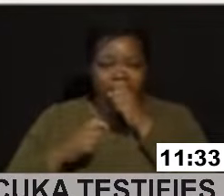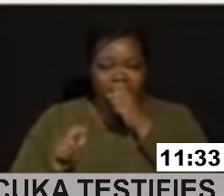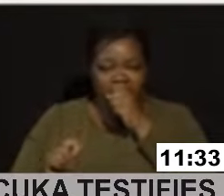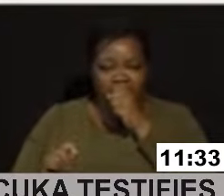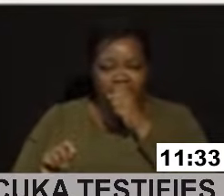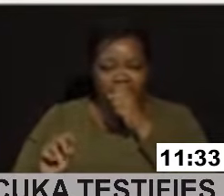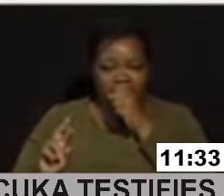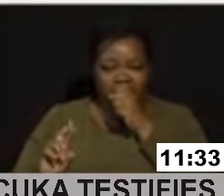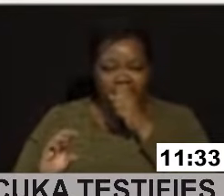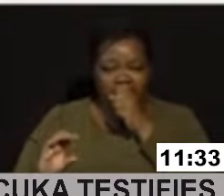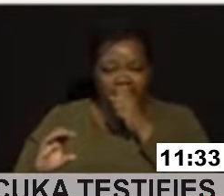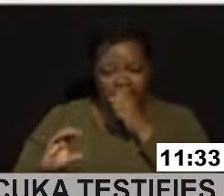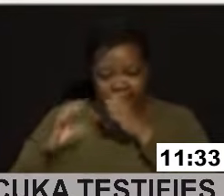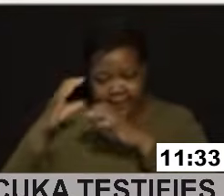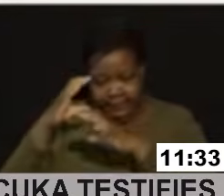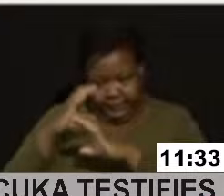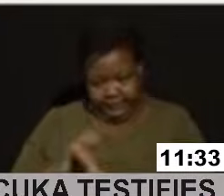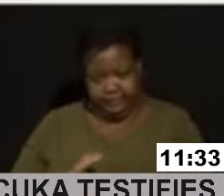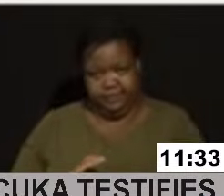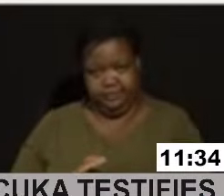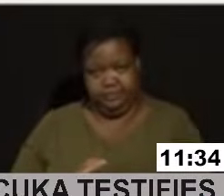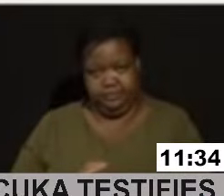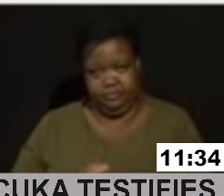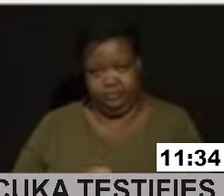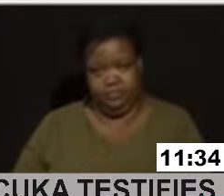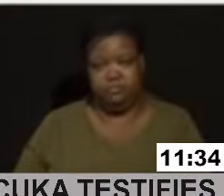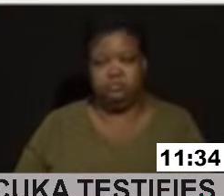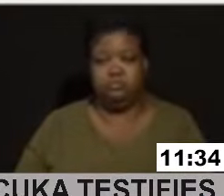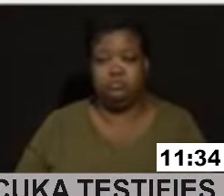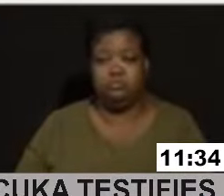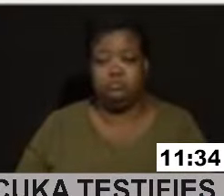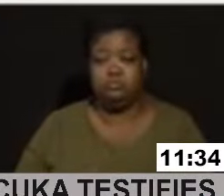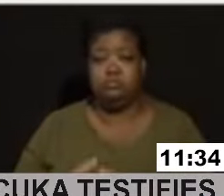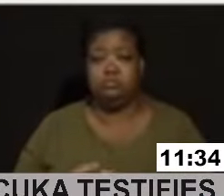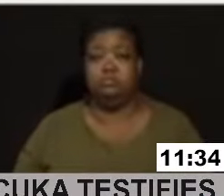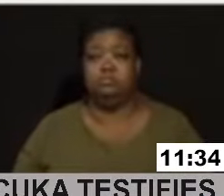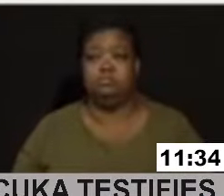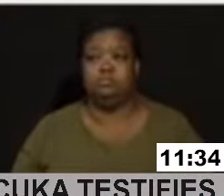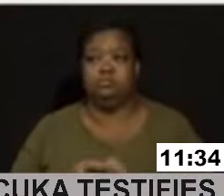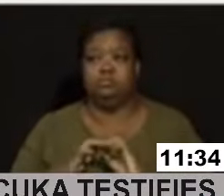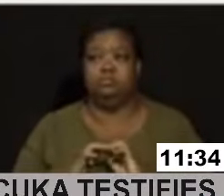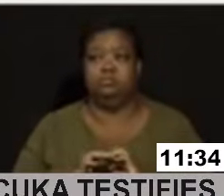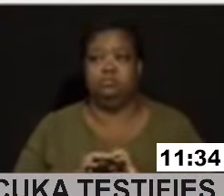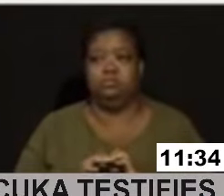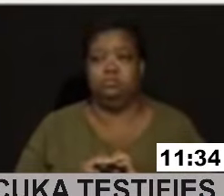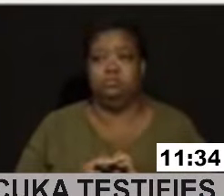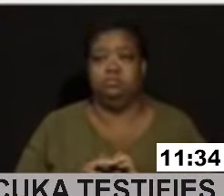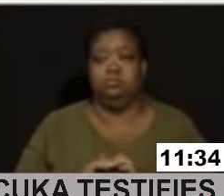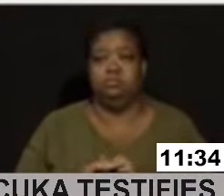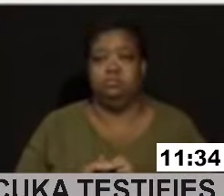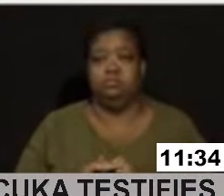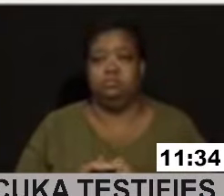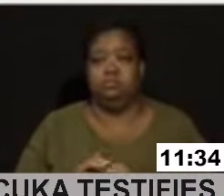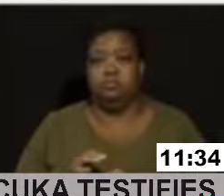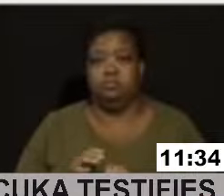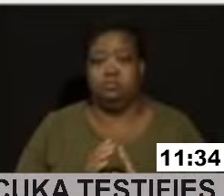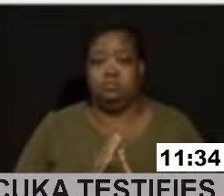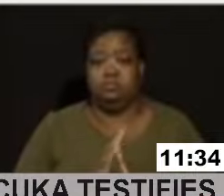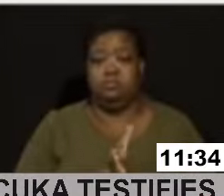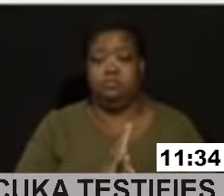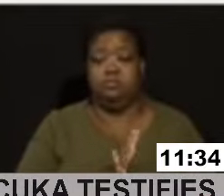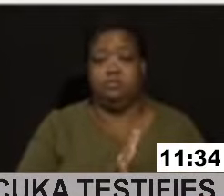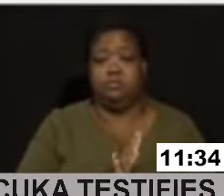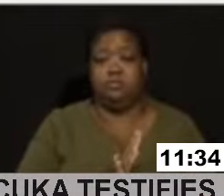matters, which is why we then created what we then called the Priority